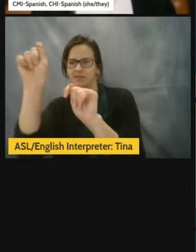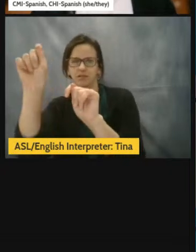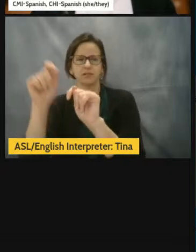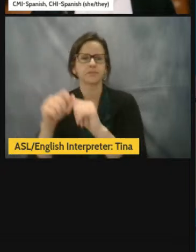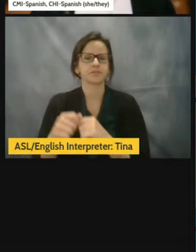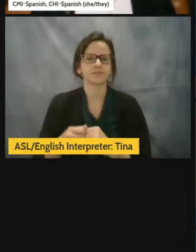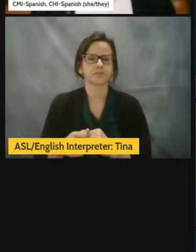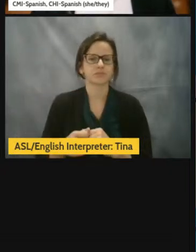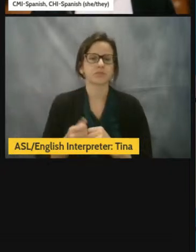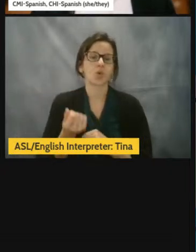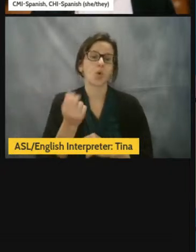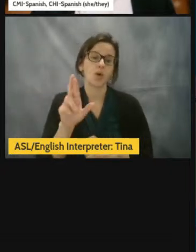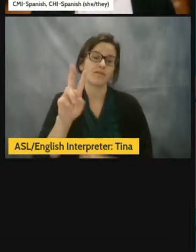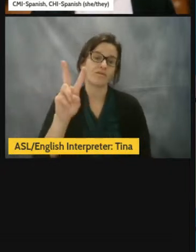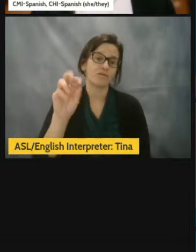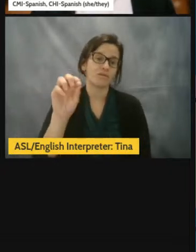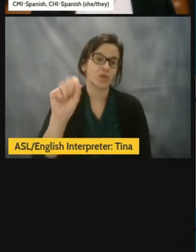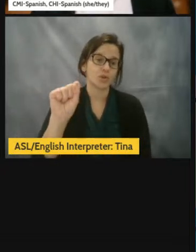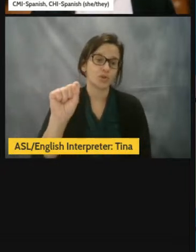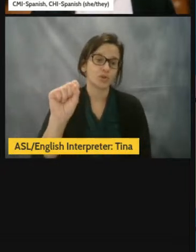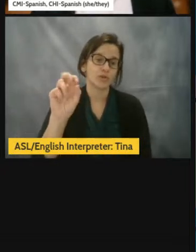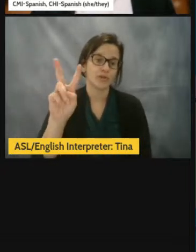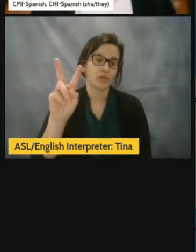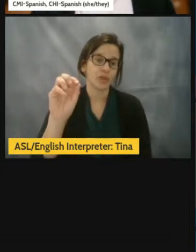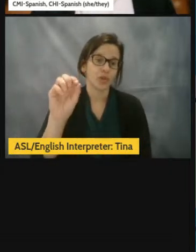hear vos, V-O-S.